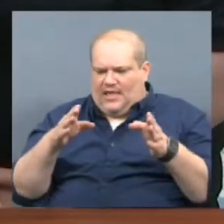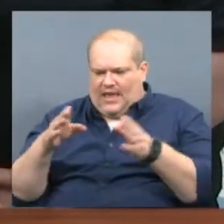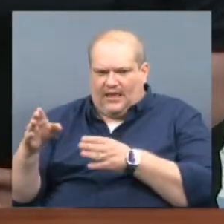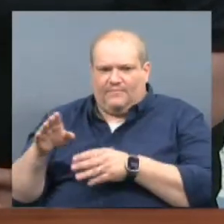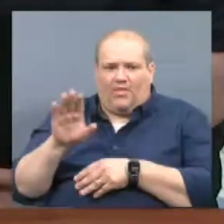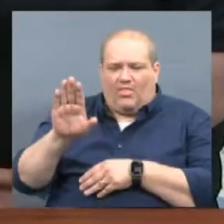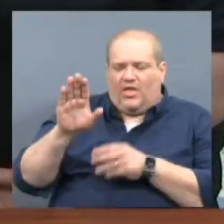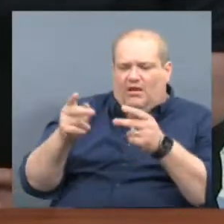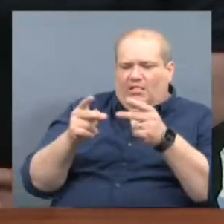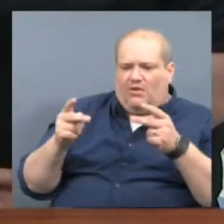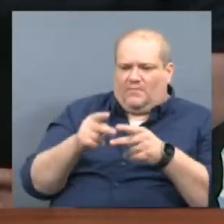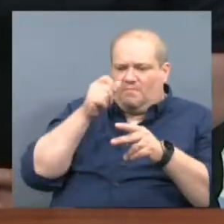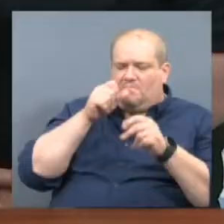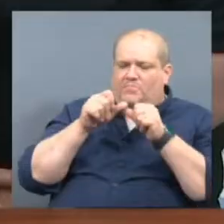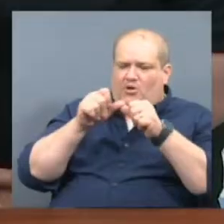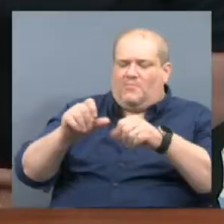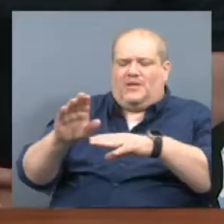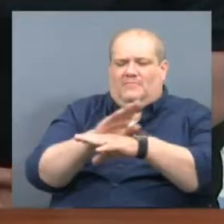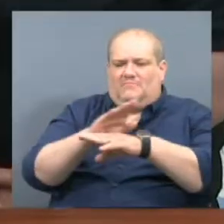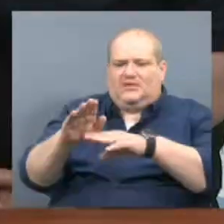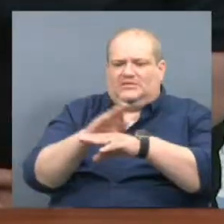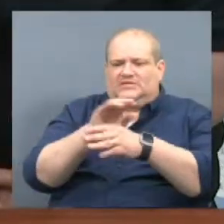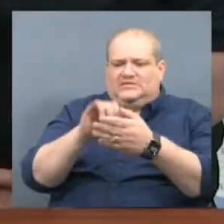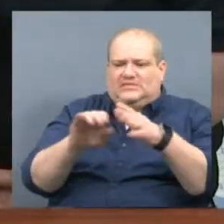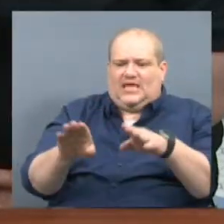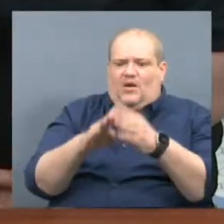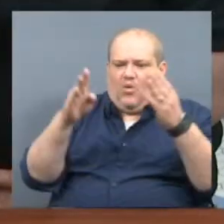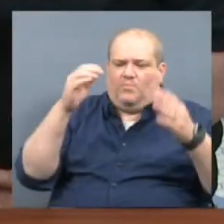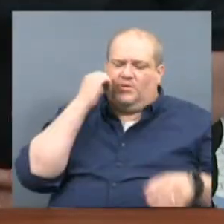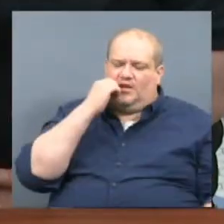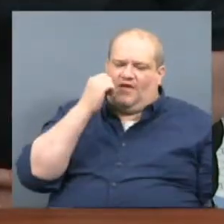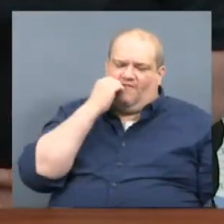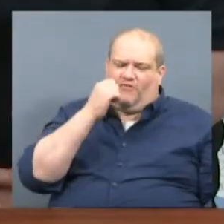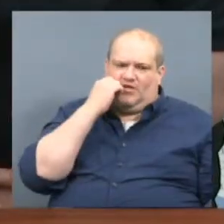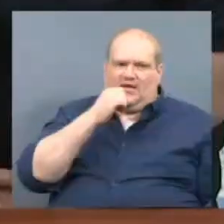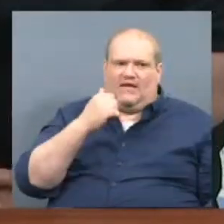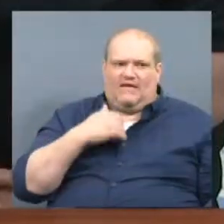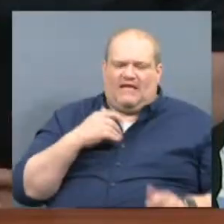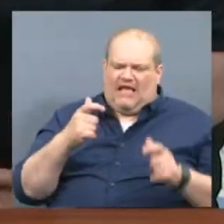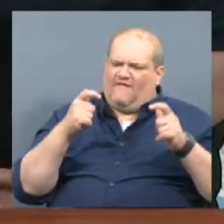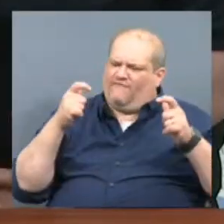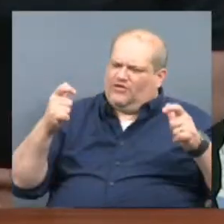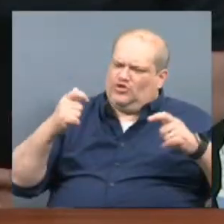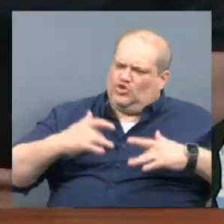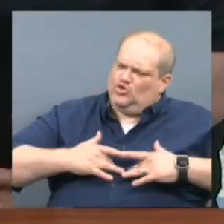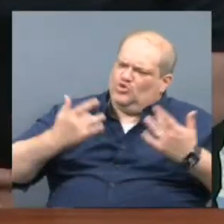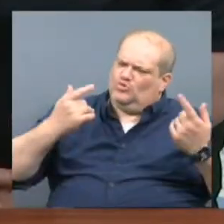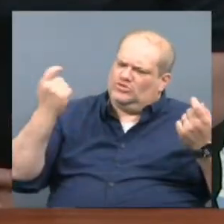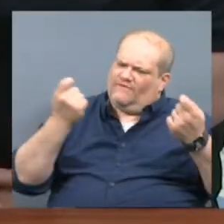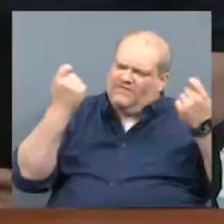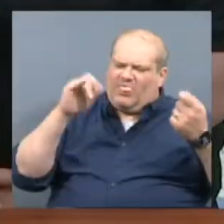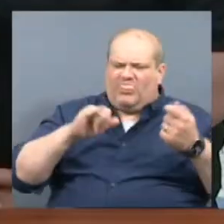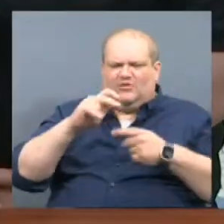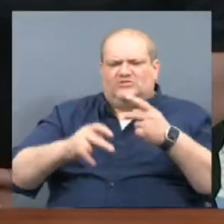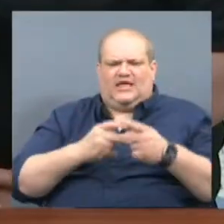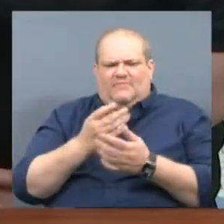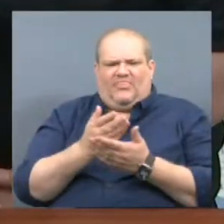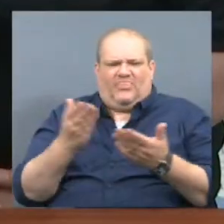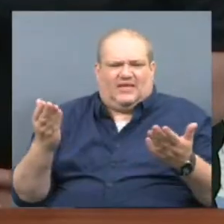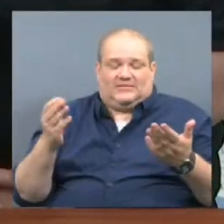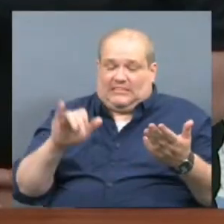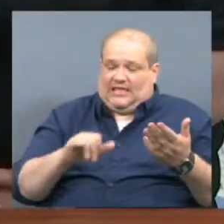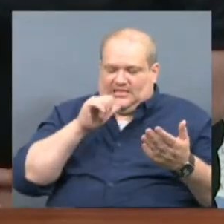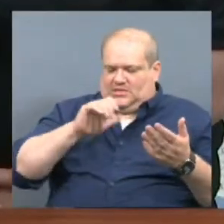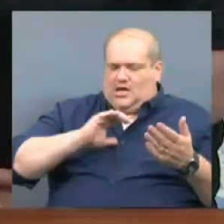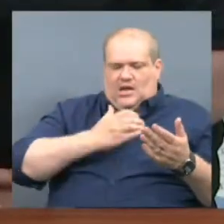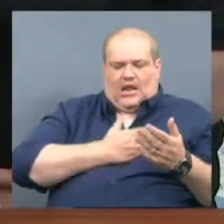Their locations are permanent business that they're open every day. They have huge events and stuff like that. That's